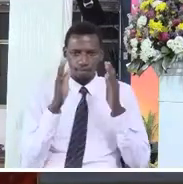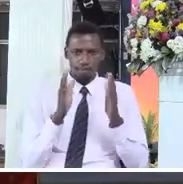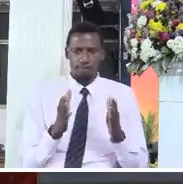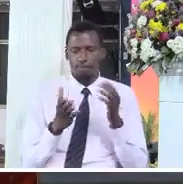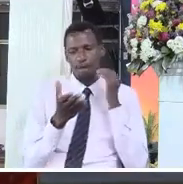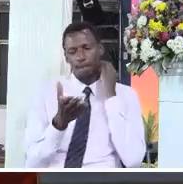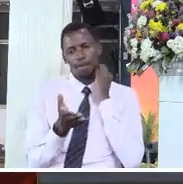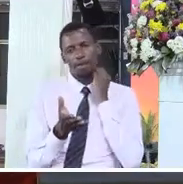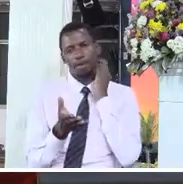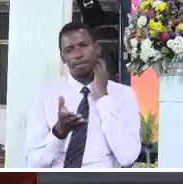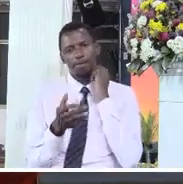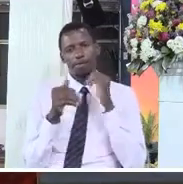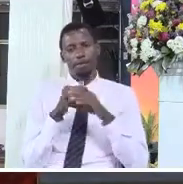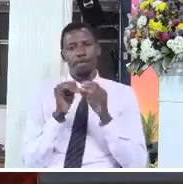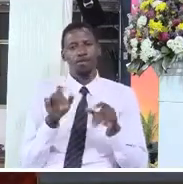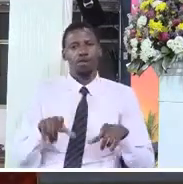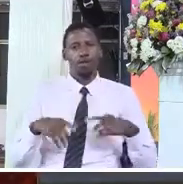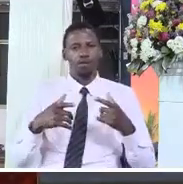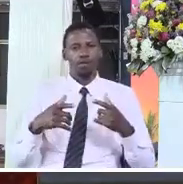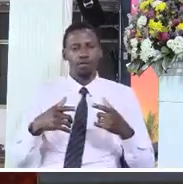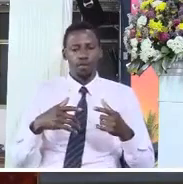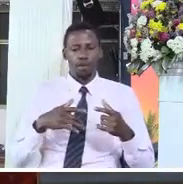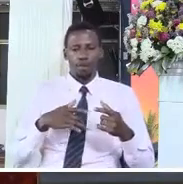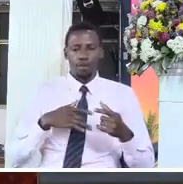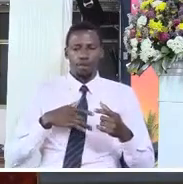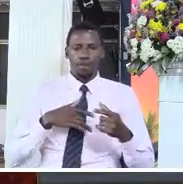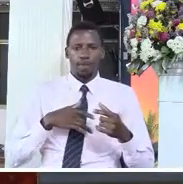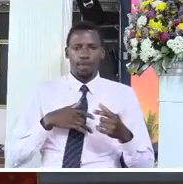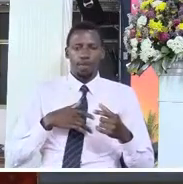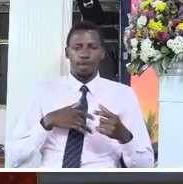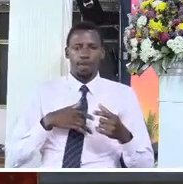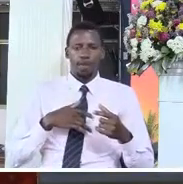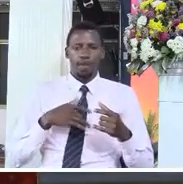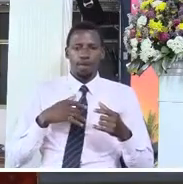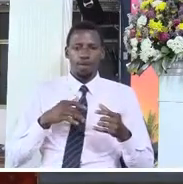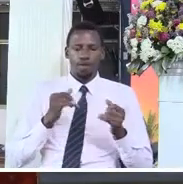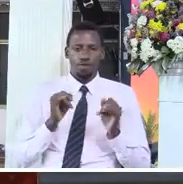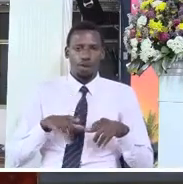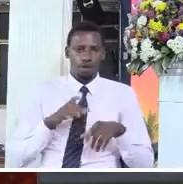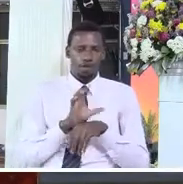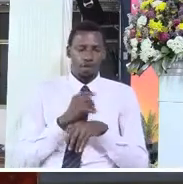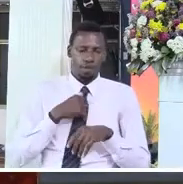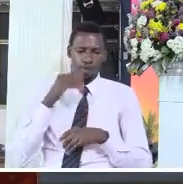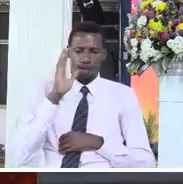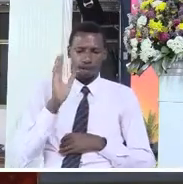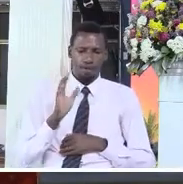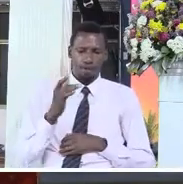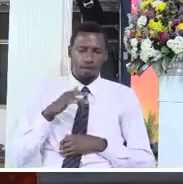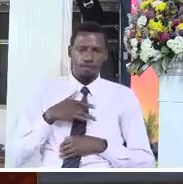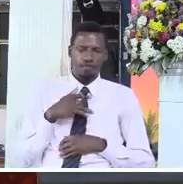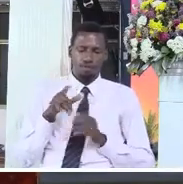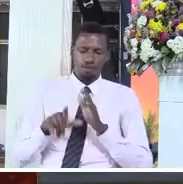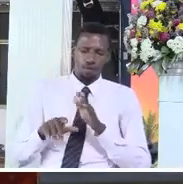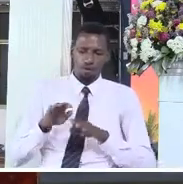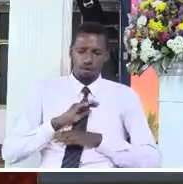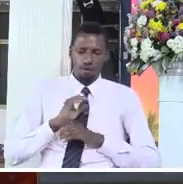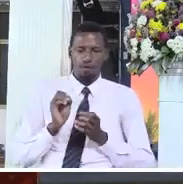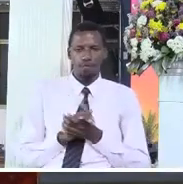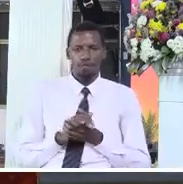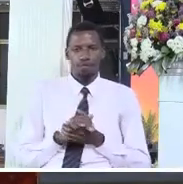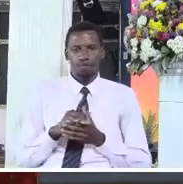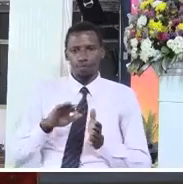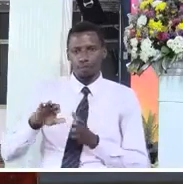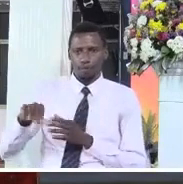a music director. Like, what will I do? Feeling insufficient. Another thing that I can say we face as a challenge in the training